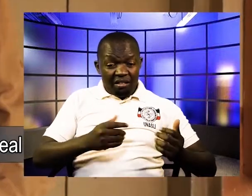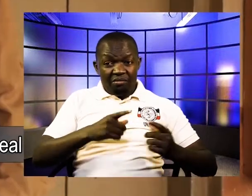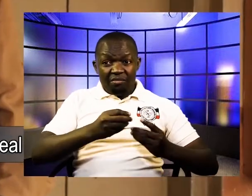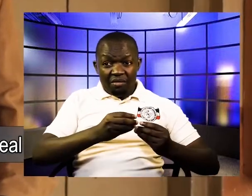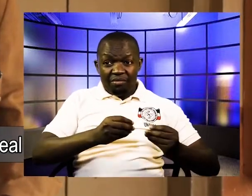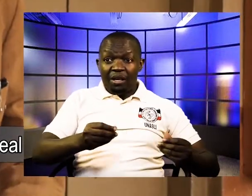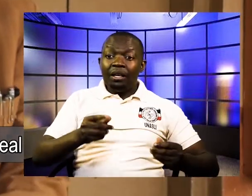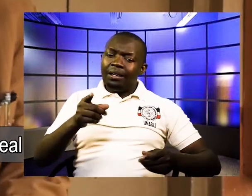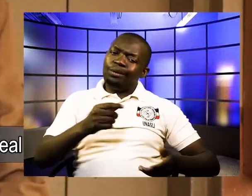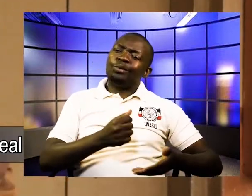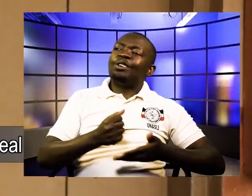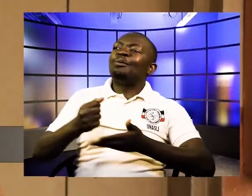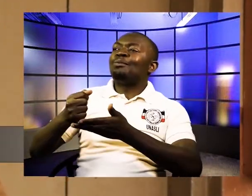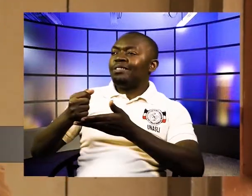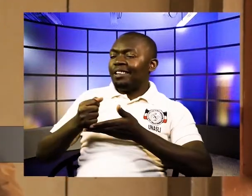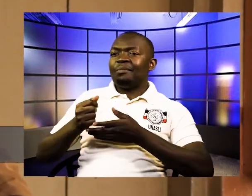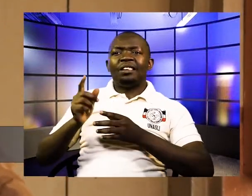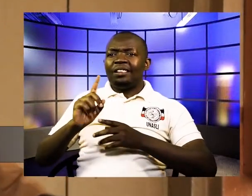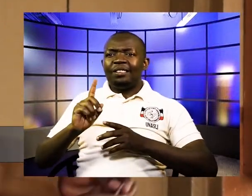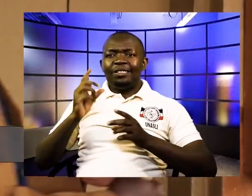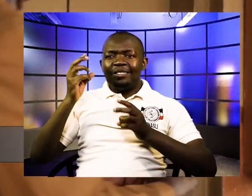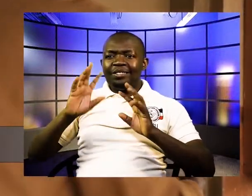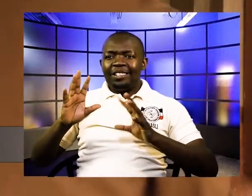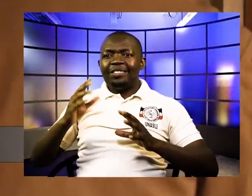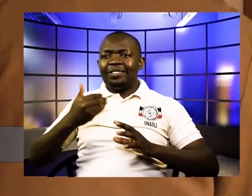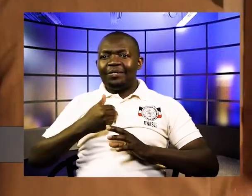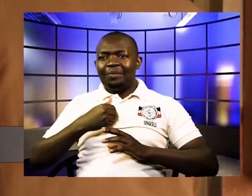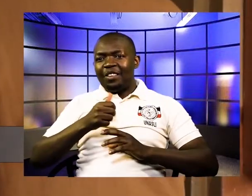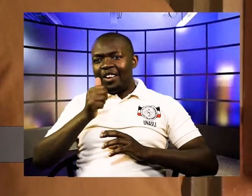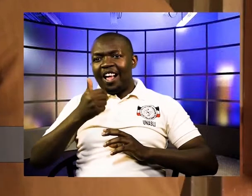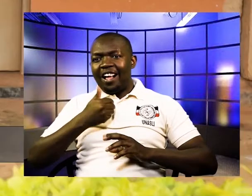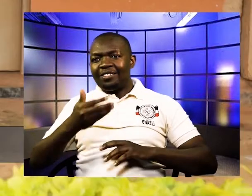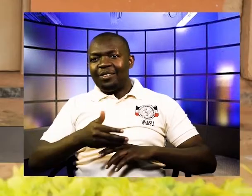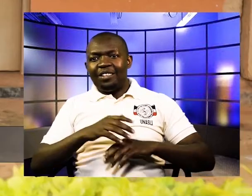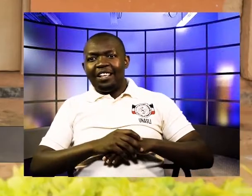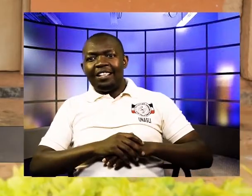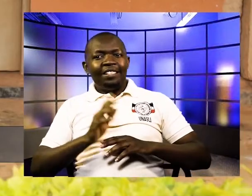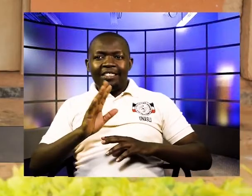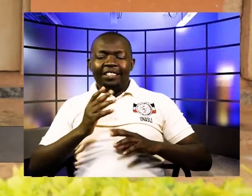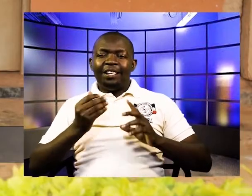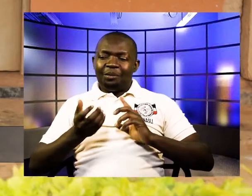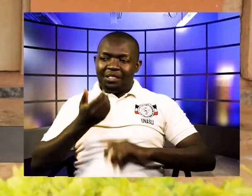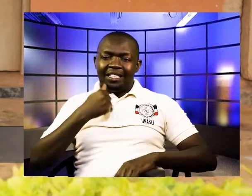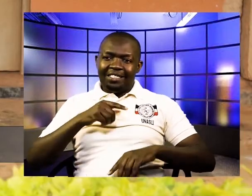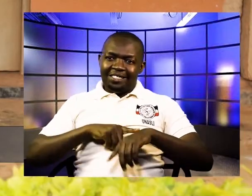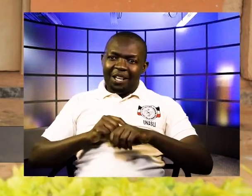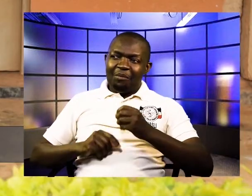ikalimu na yire nyina ka soda wano nja kafuna kulanji